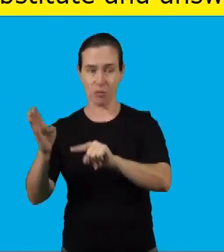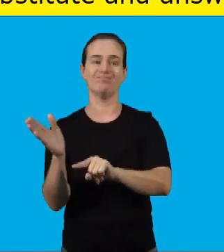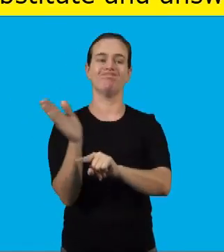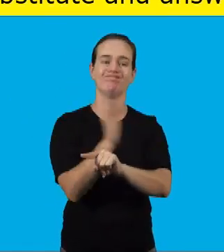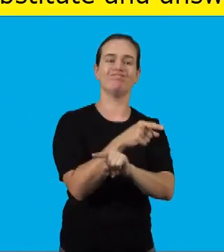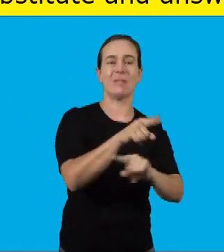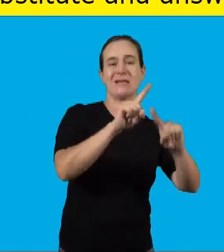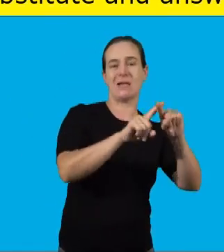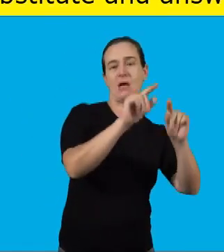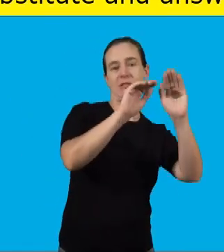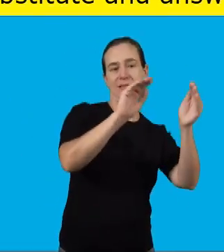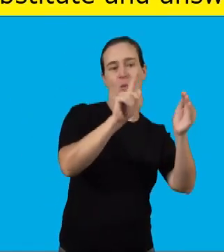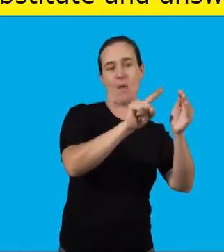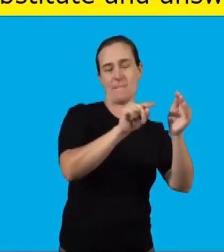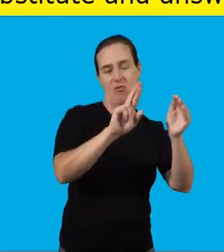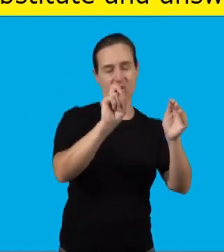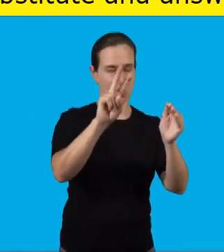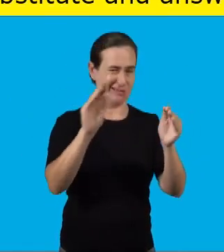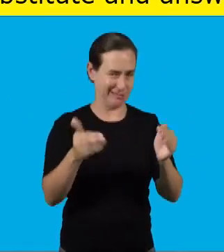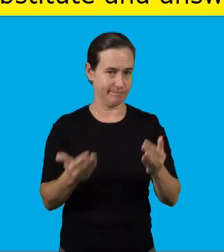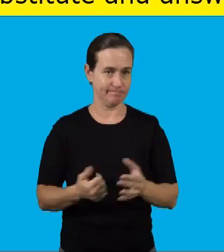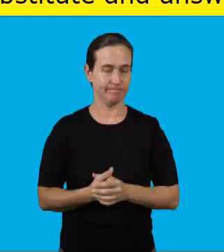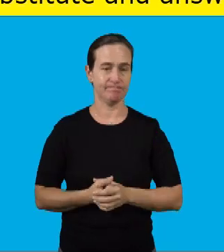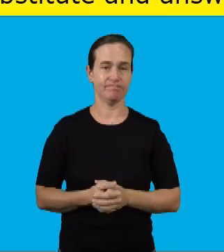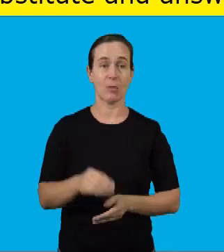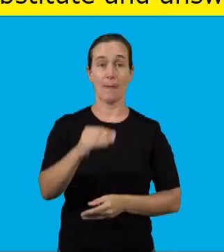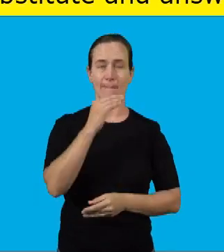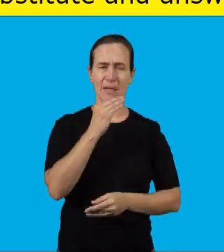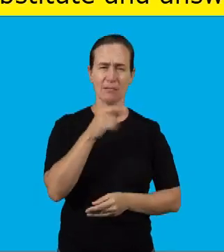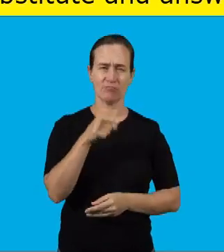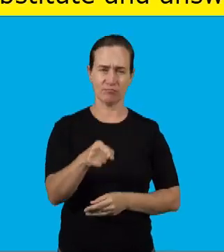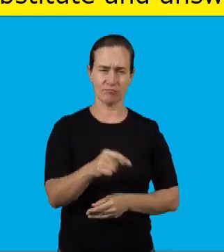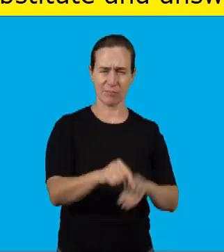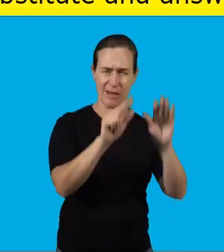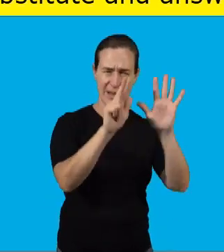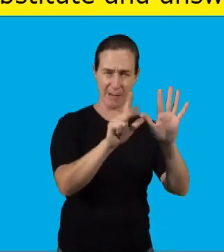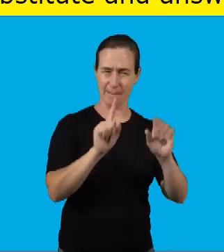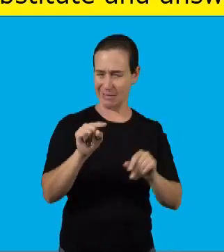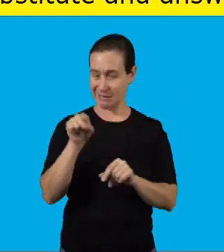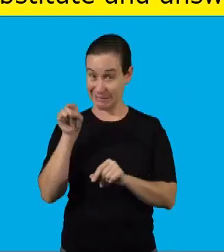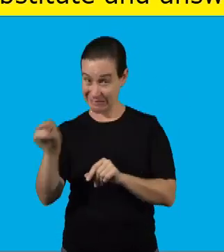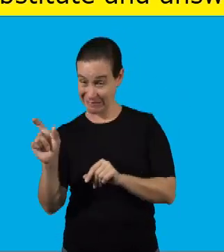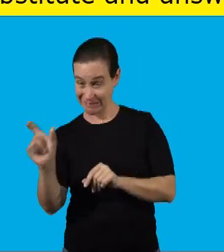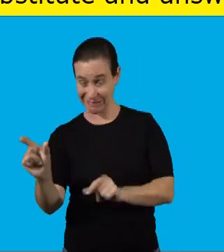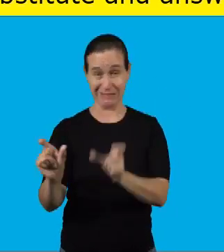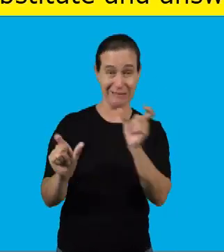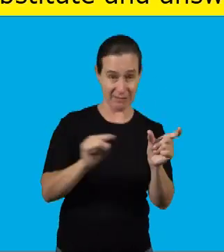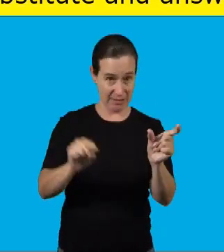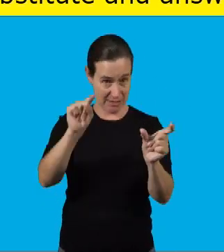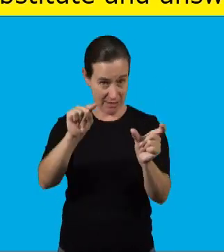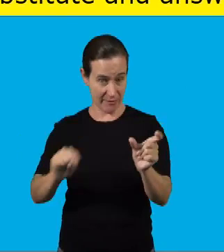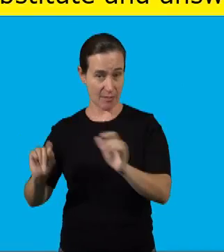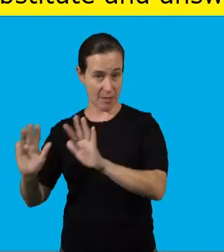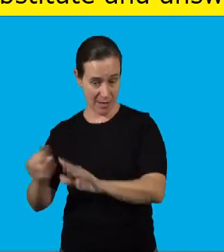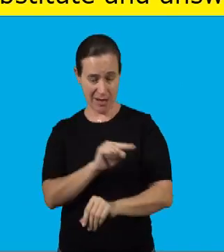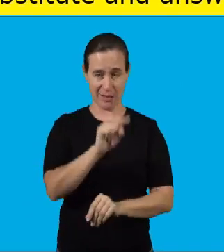to get to the r, so we are going to divide by 9 both sides. That's going to be 8 divided by 9, and on this side, we